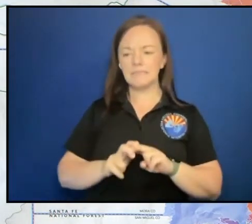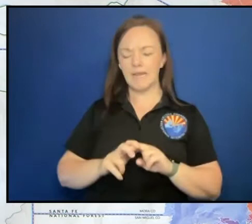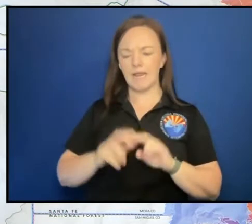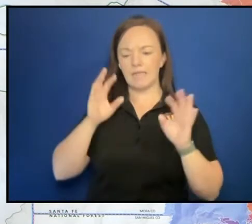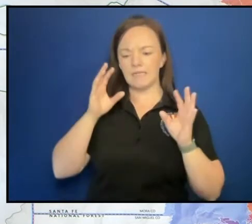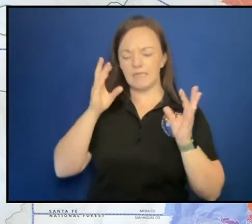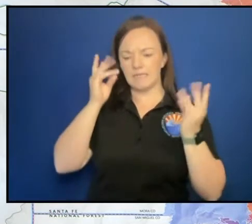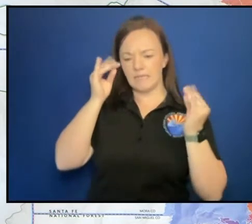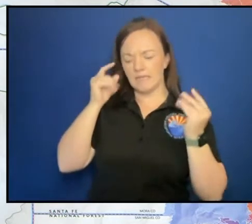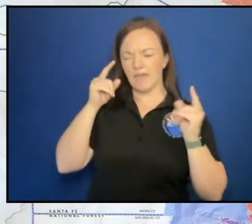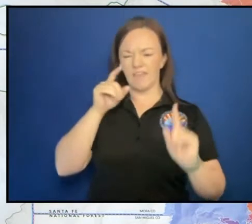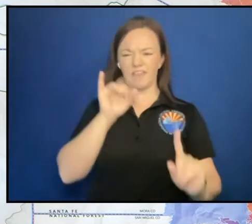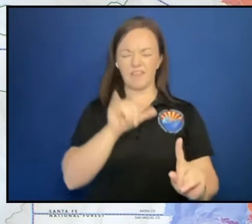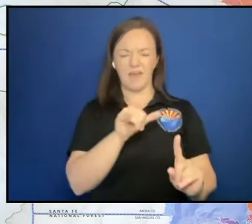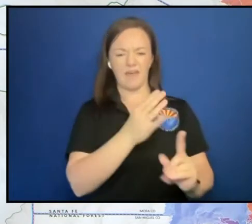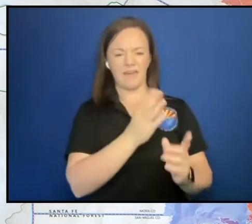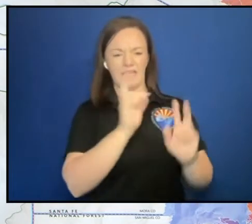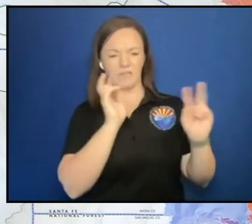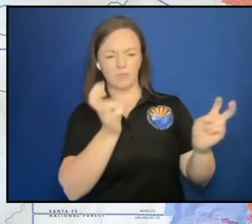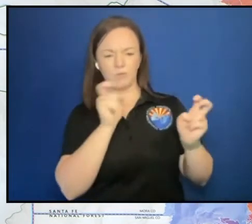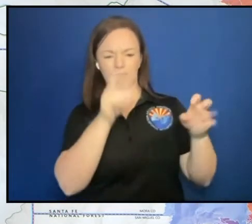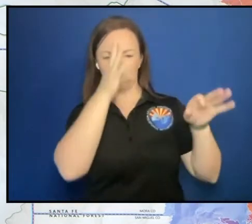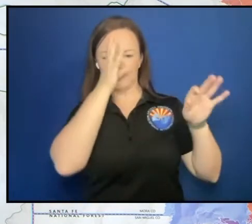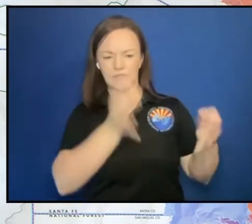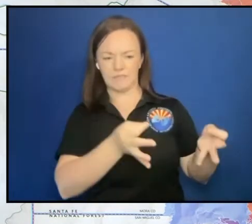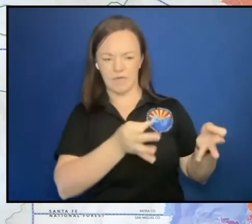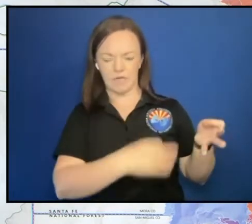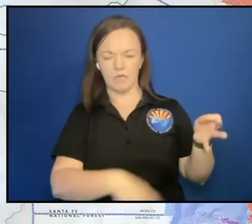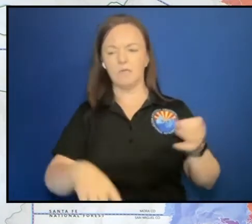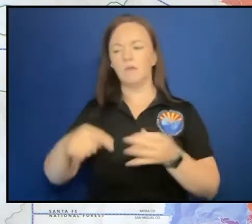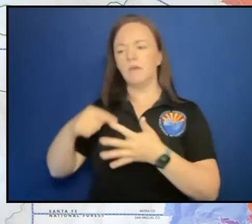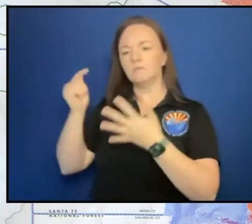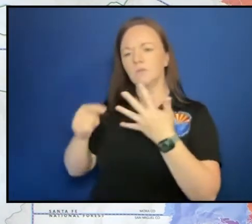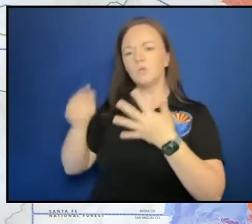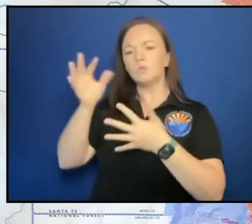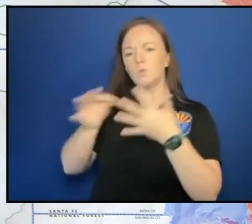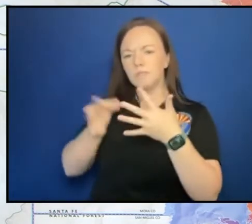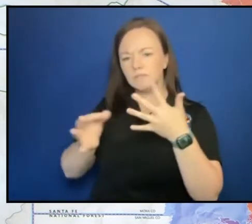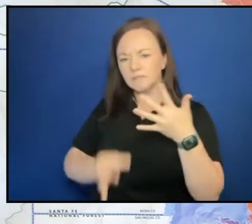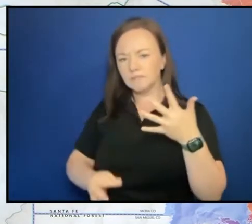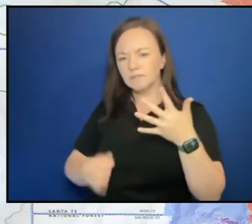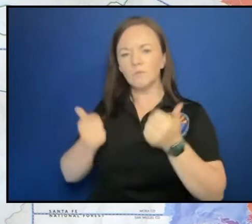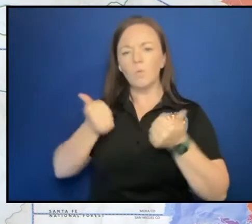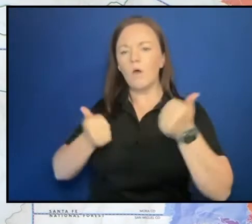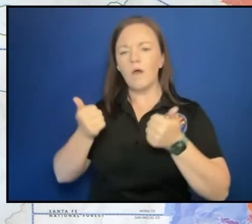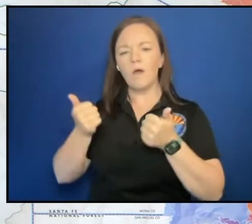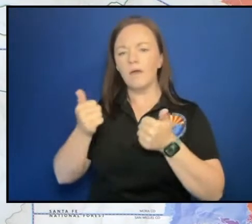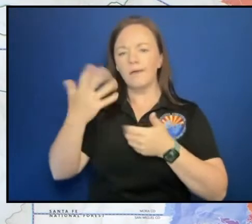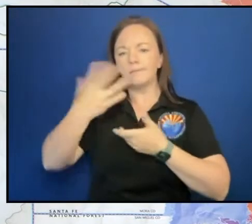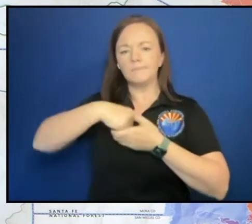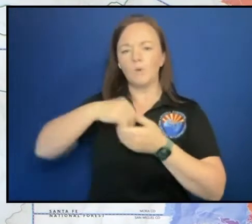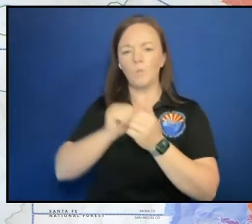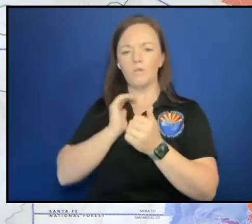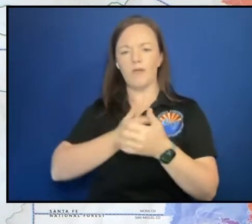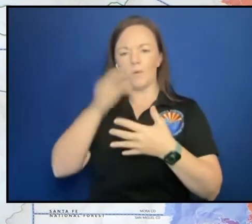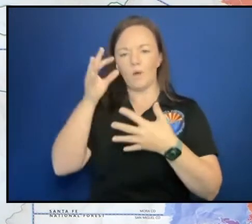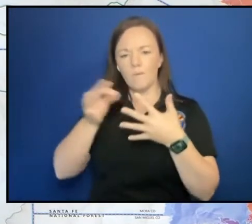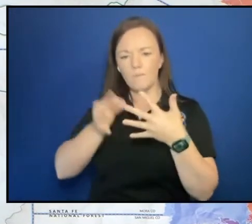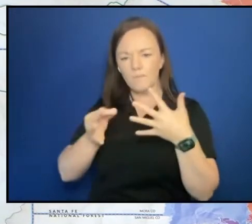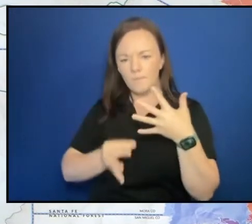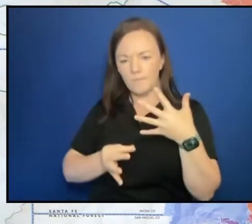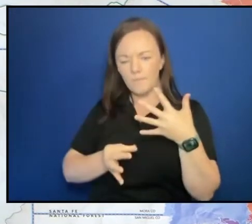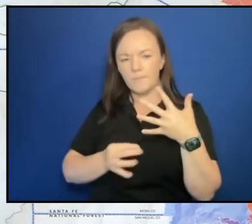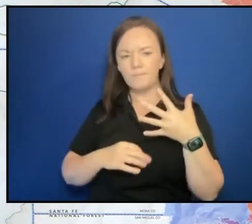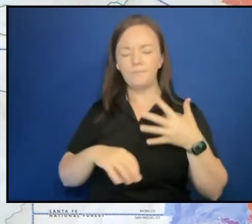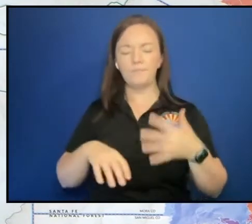about, what our choice set is going to be, so what's going to be included in the different things we're going to choose from, if it's pizza